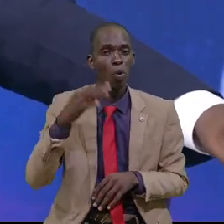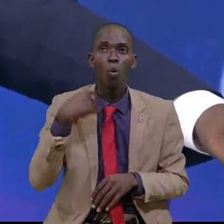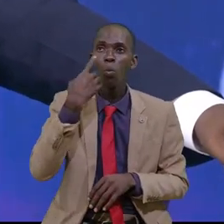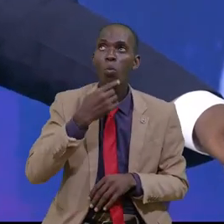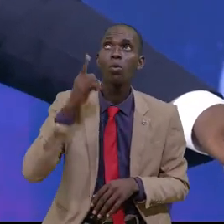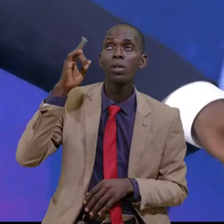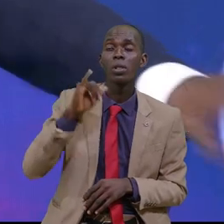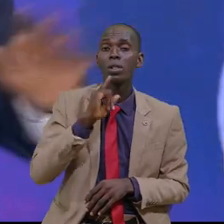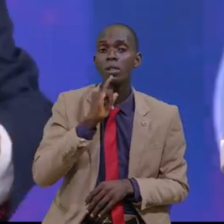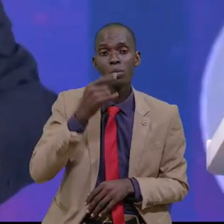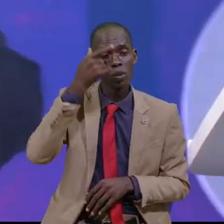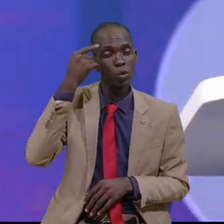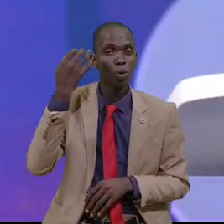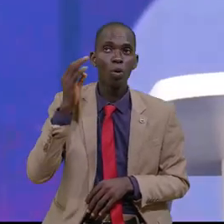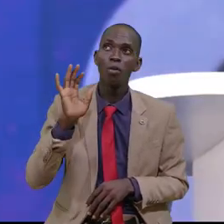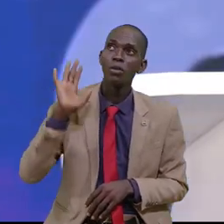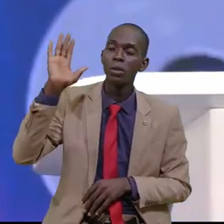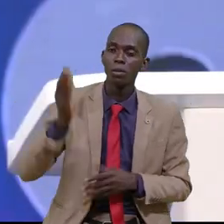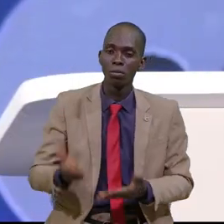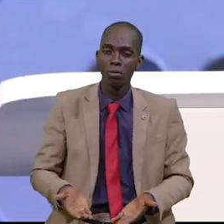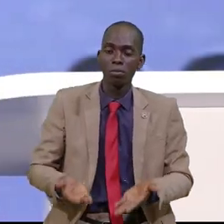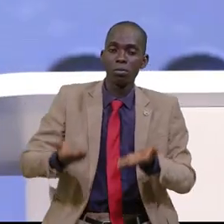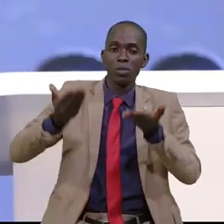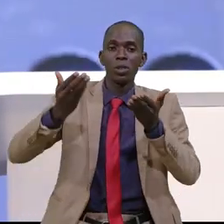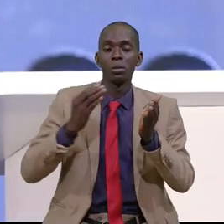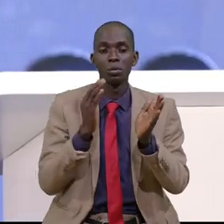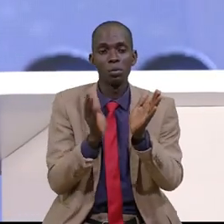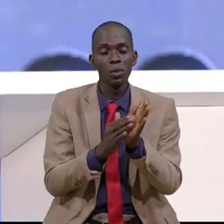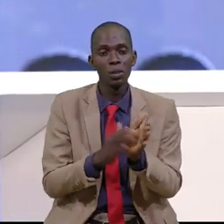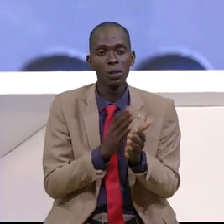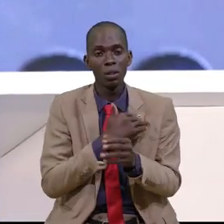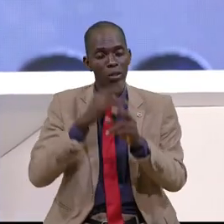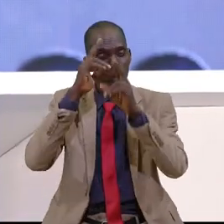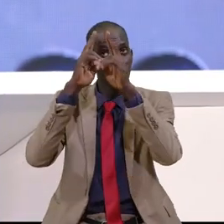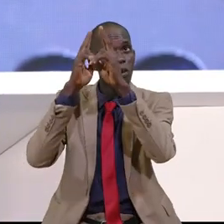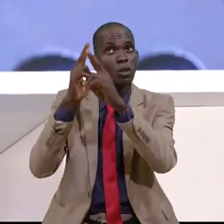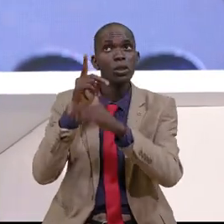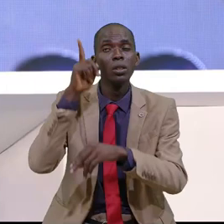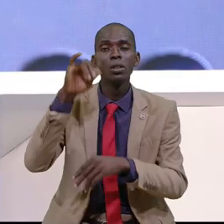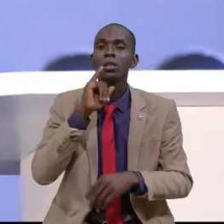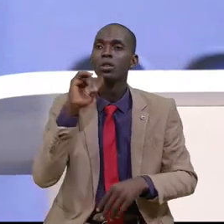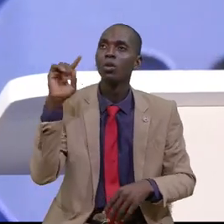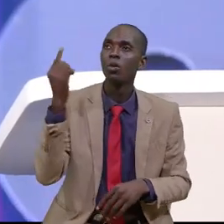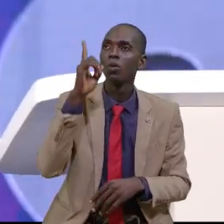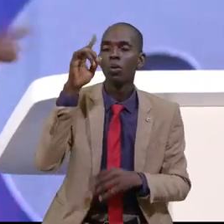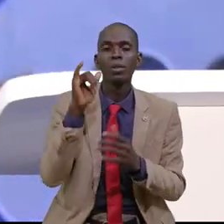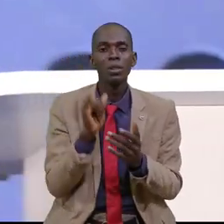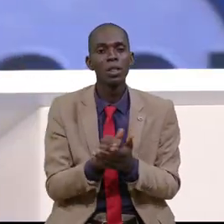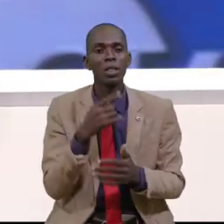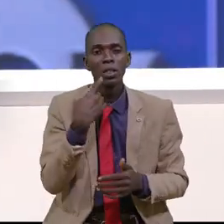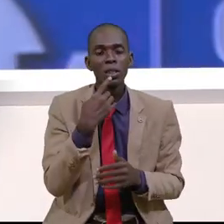exalted personality and position. He is the only one that said, that says, that can